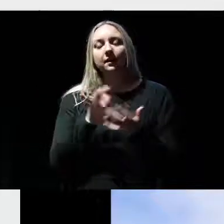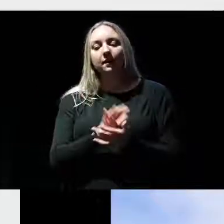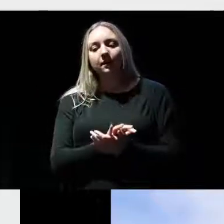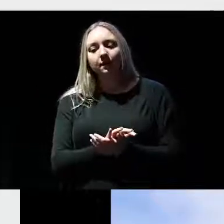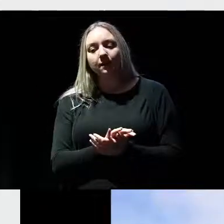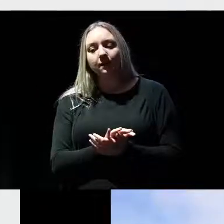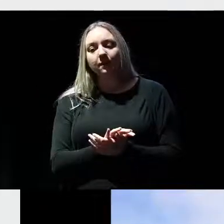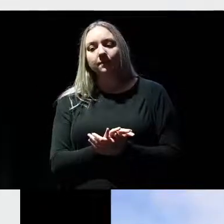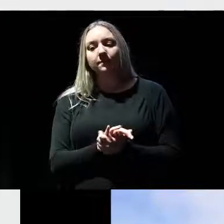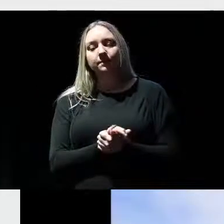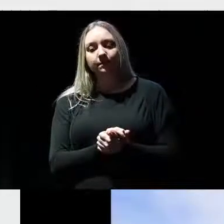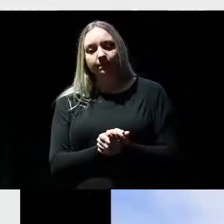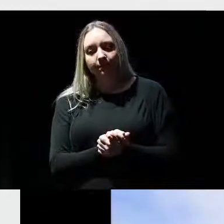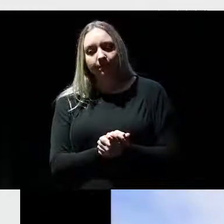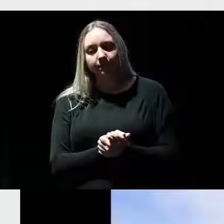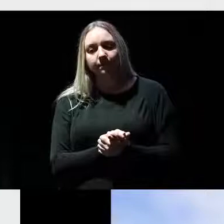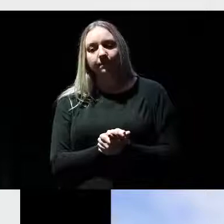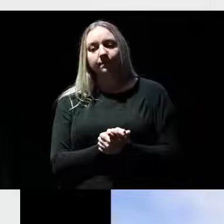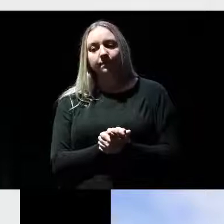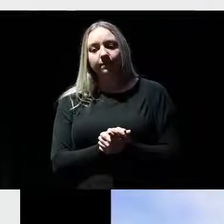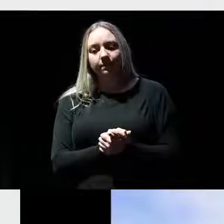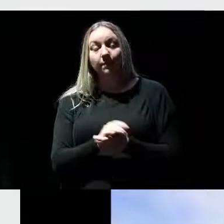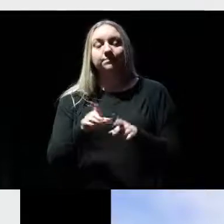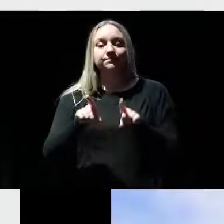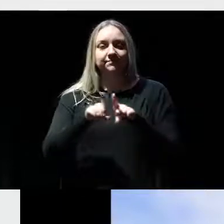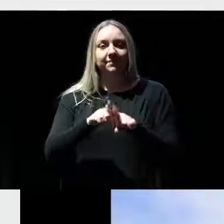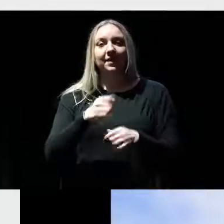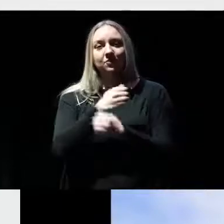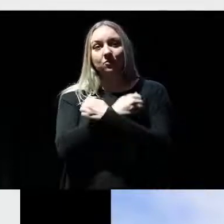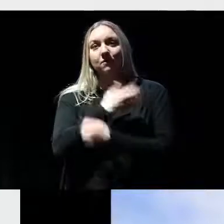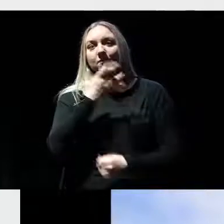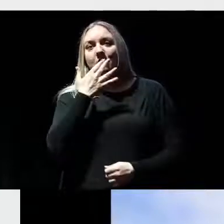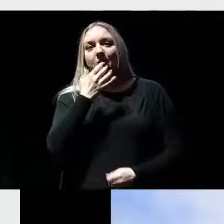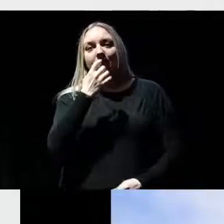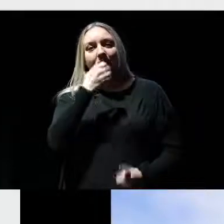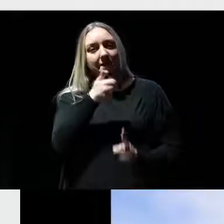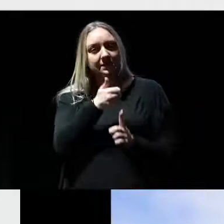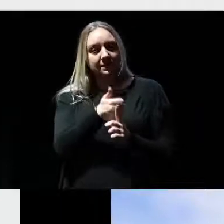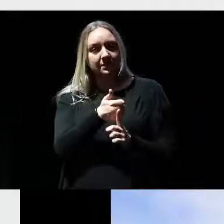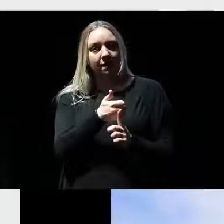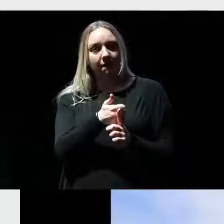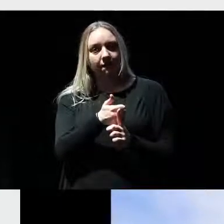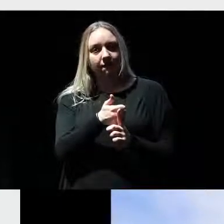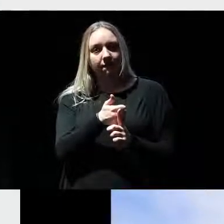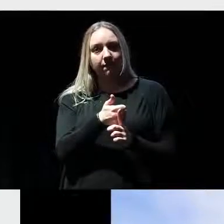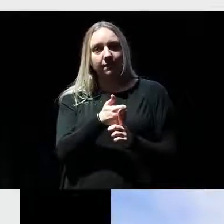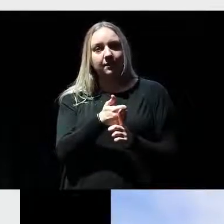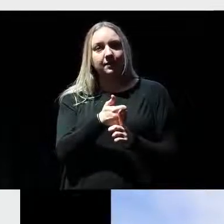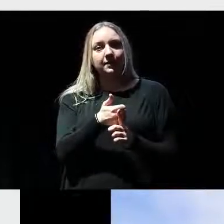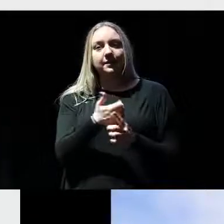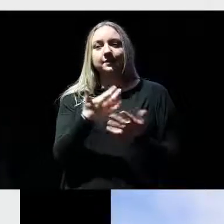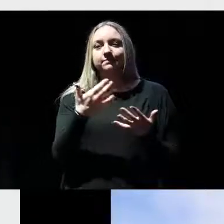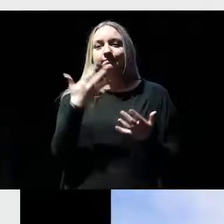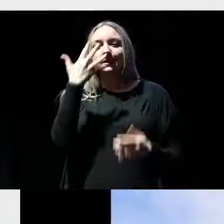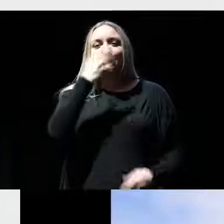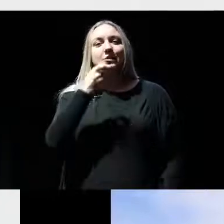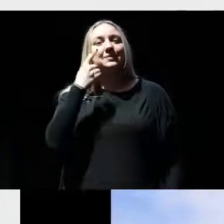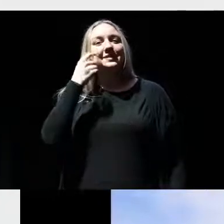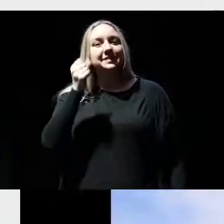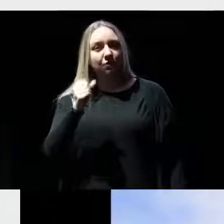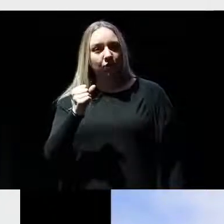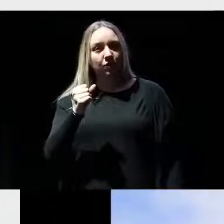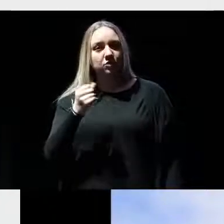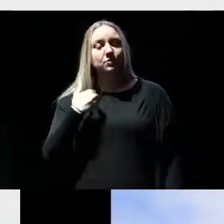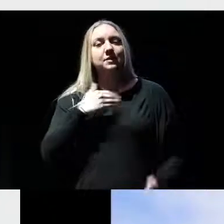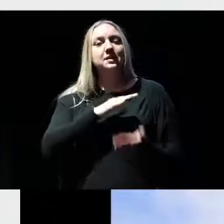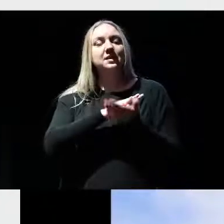the coloration of the glass itself. That has a silver tint to it and really starts to